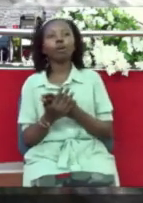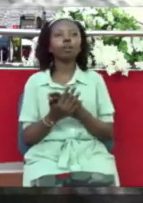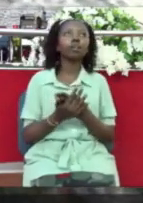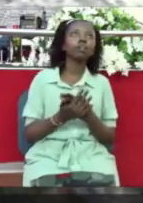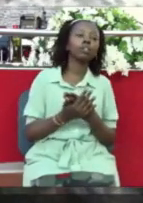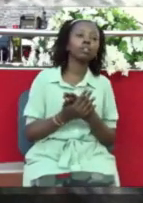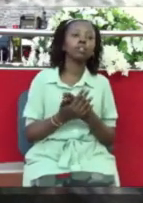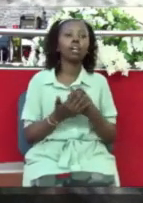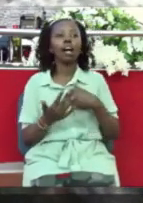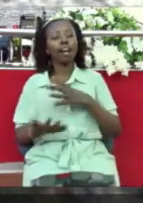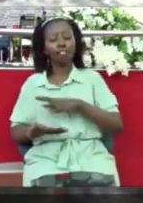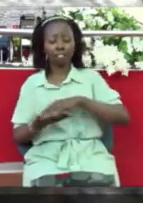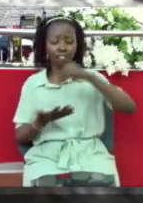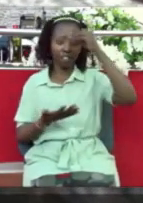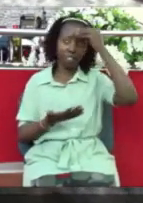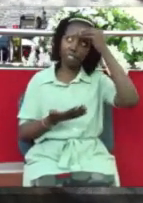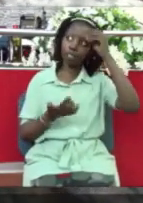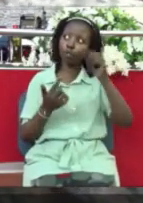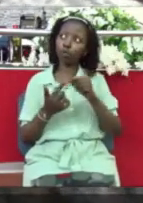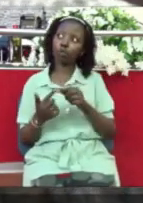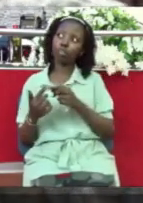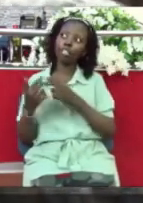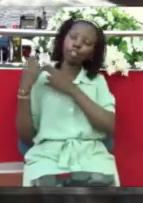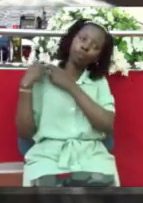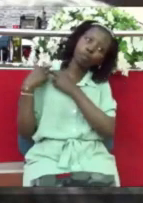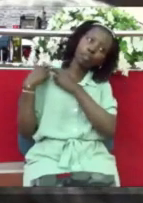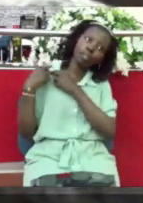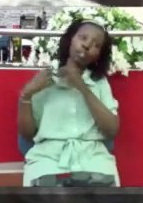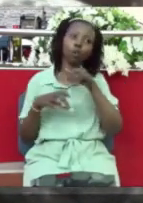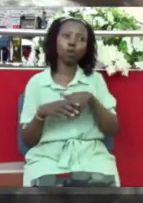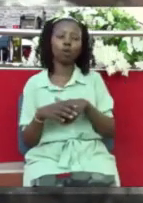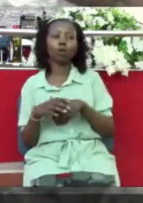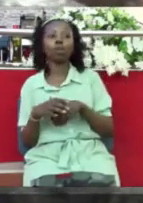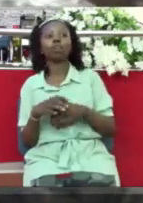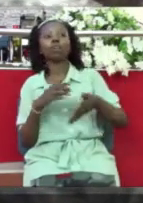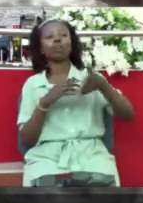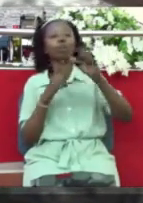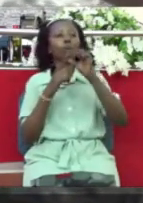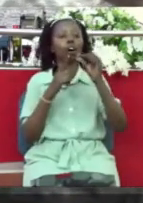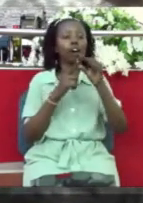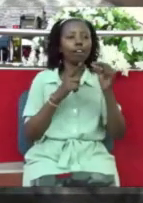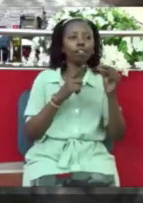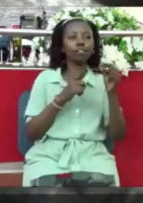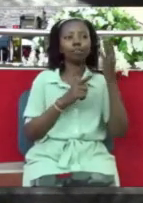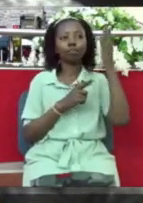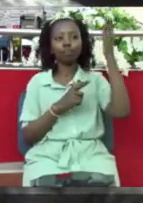Through it all, I have learned to depend upon His